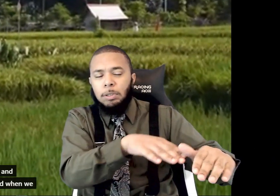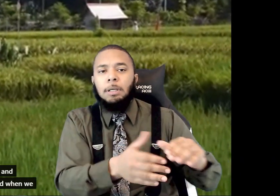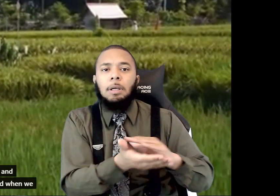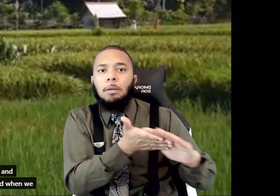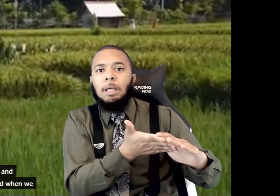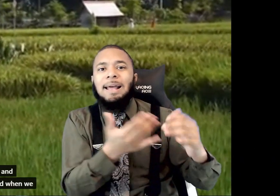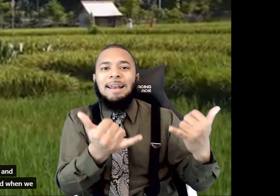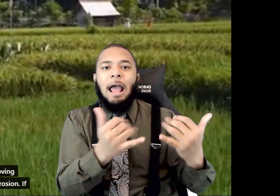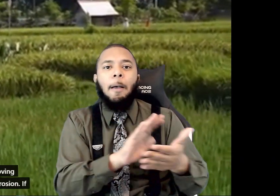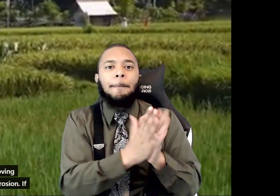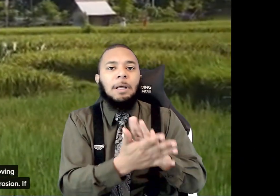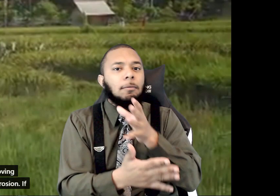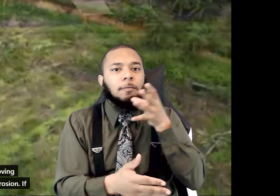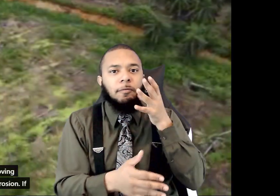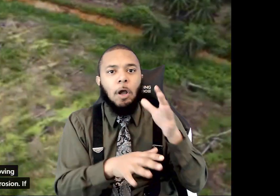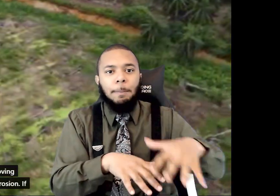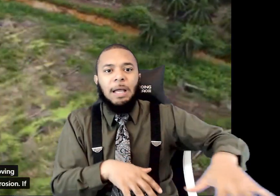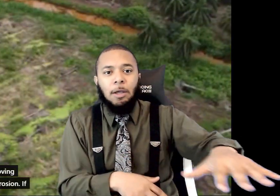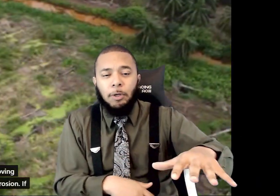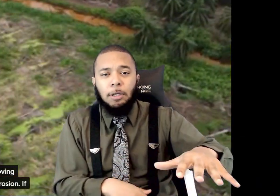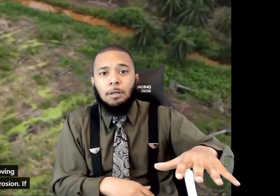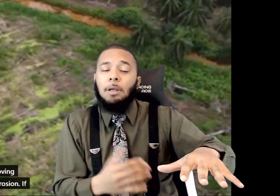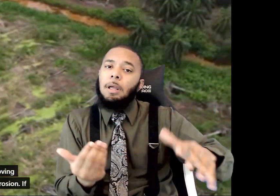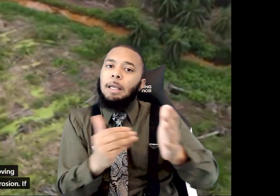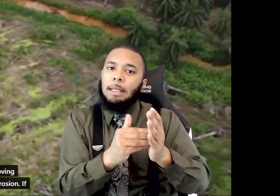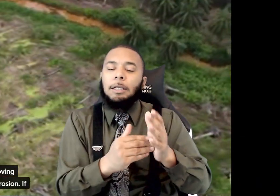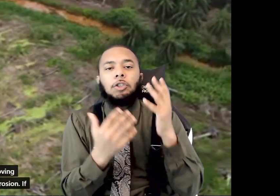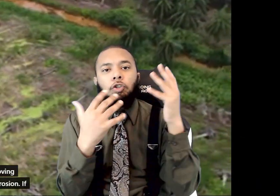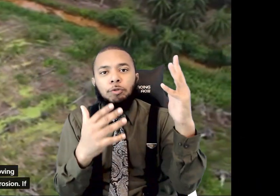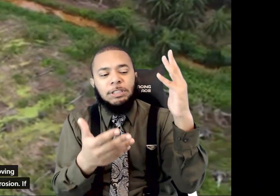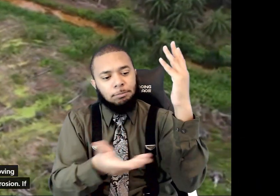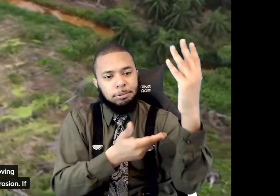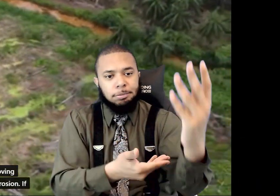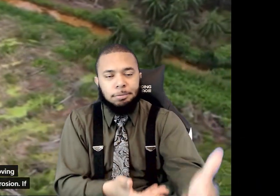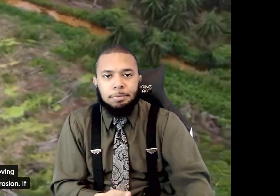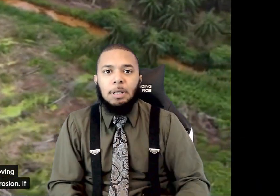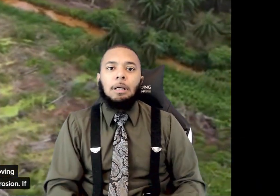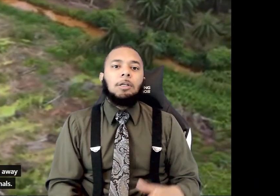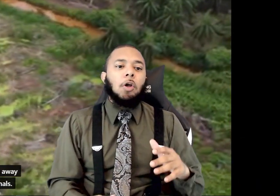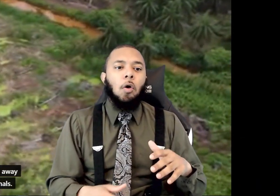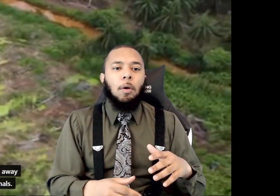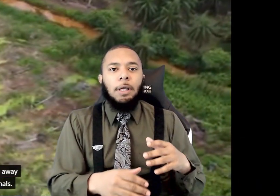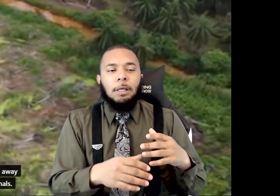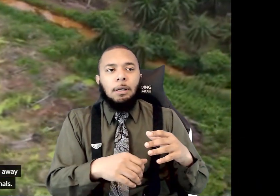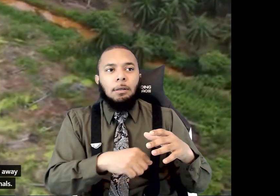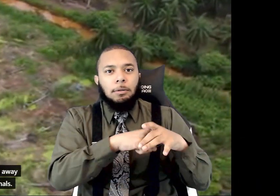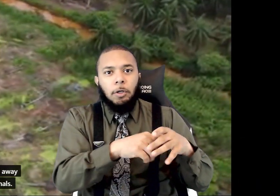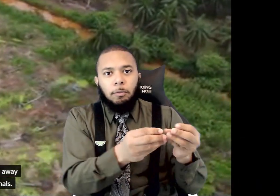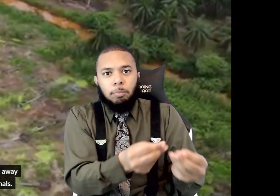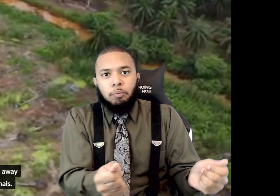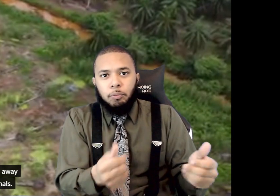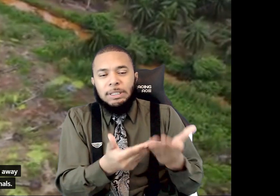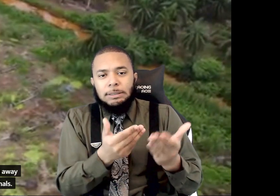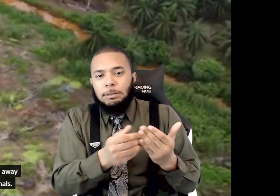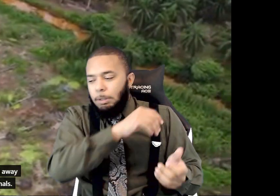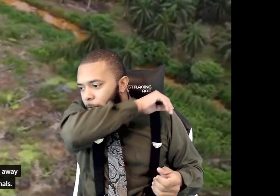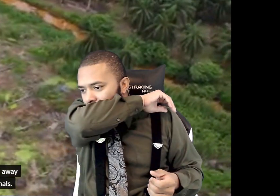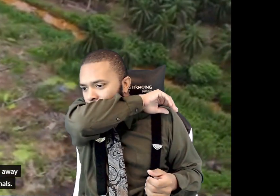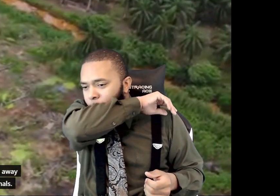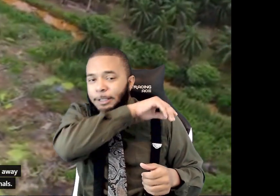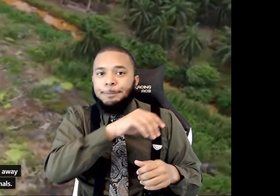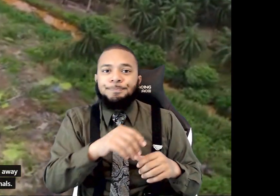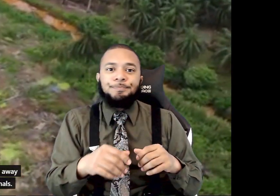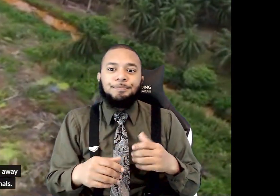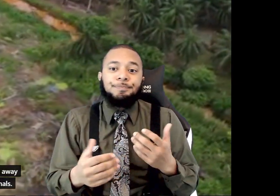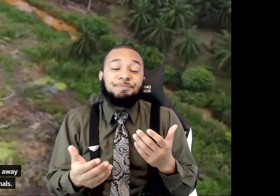farmable land. And when we do that, that's again removing those trees, which increases erosion. If it's a forest, then it's taking away a